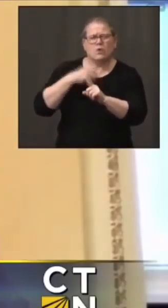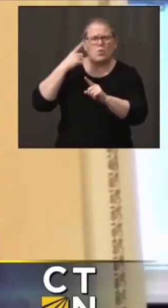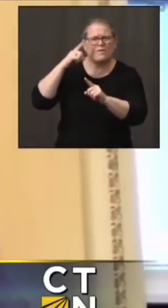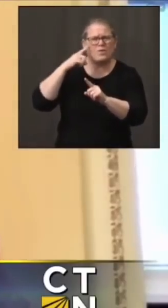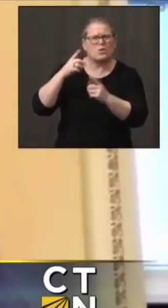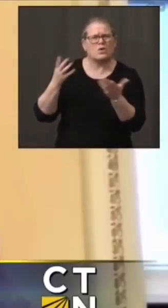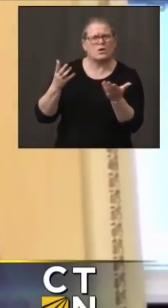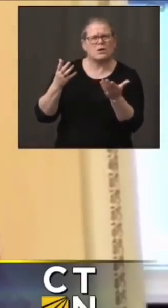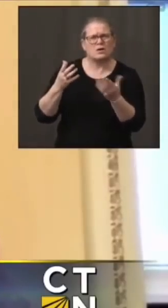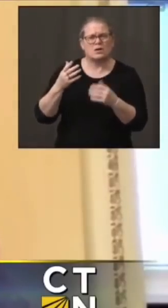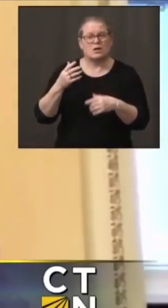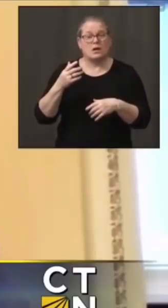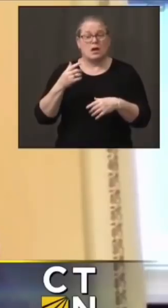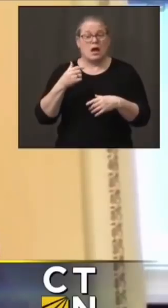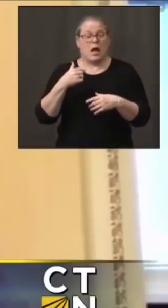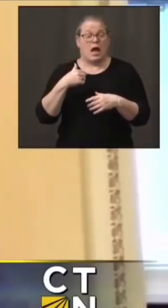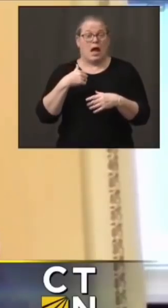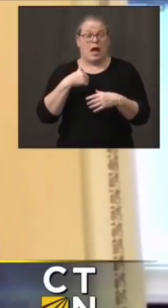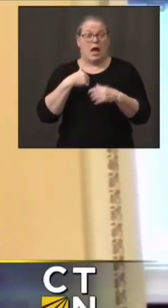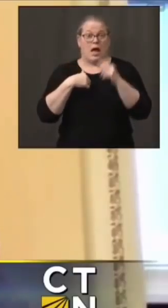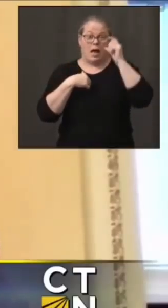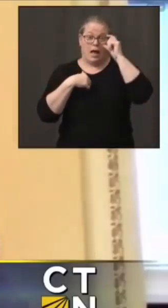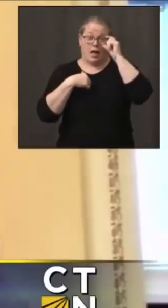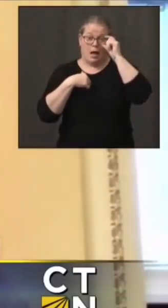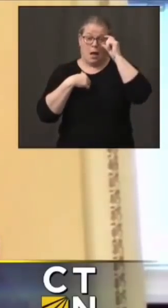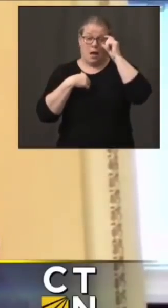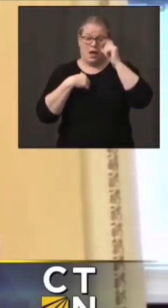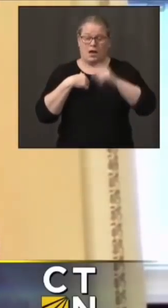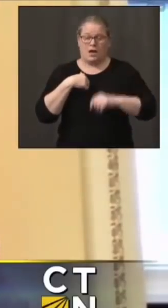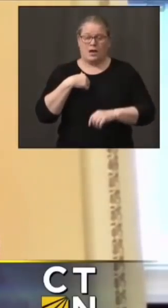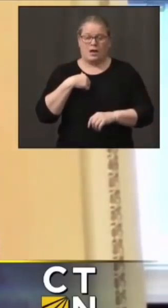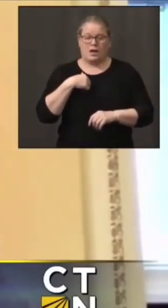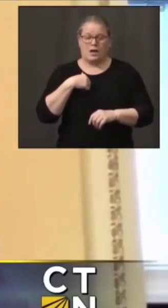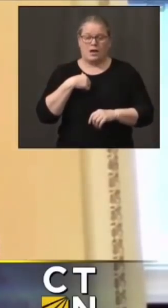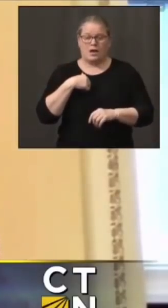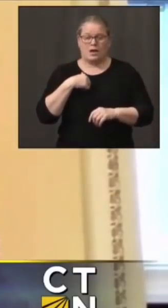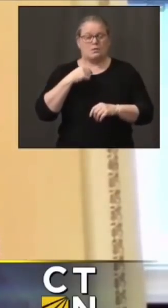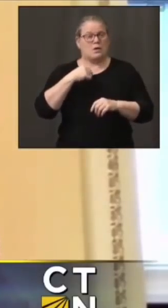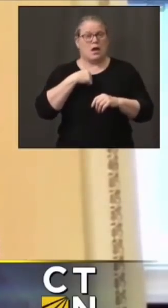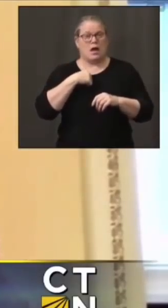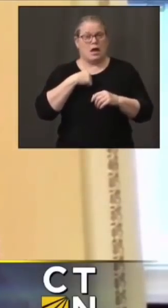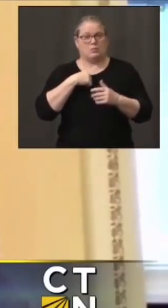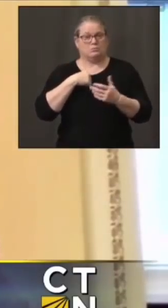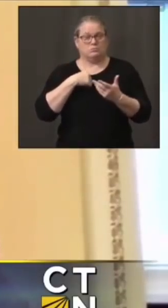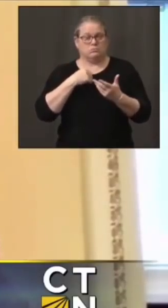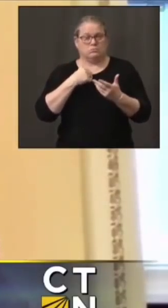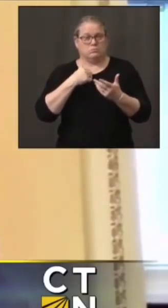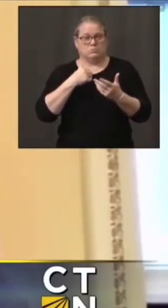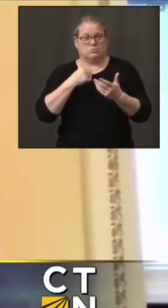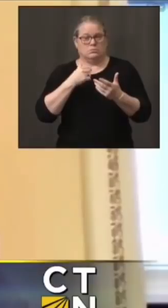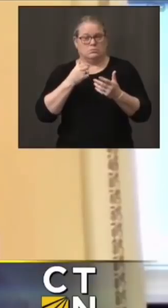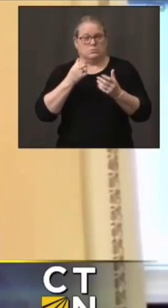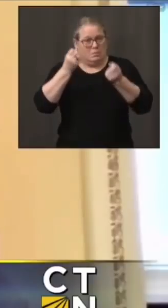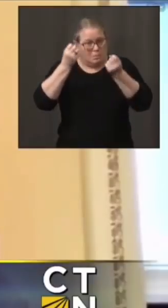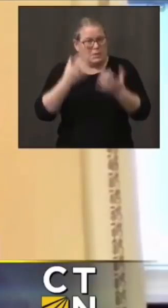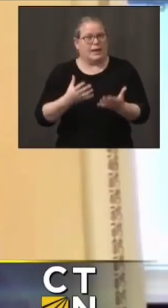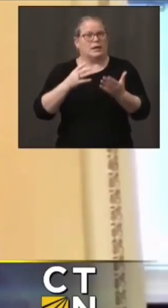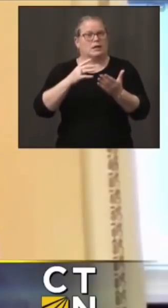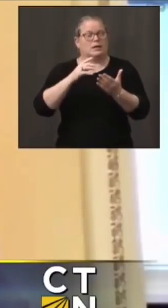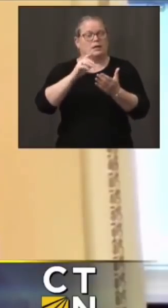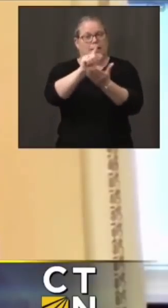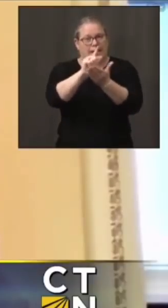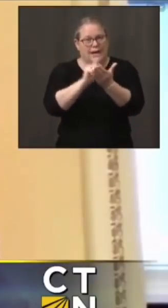myself, I haven't certified any elections, but we've had any number of legal entities that have certified